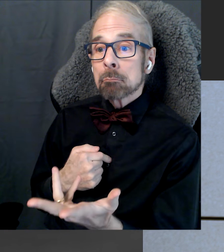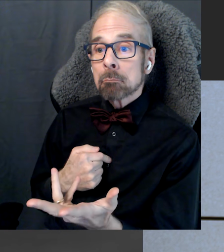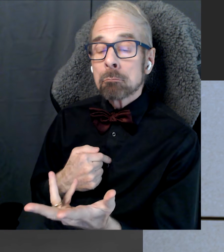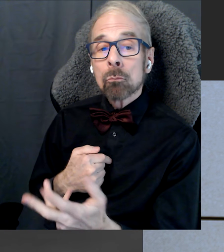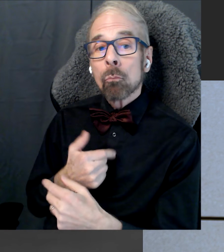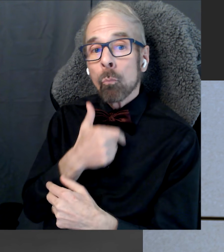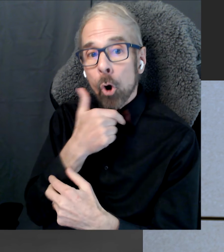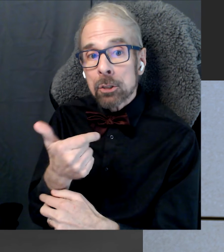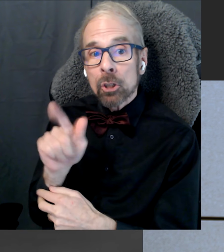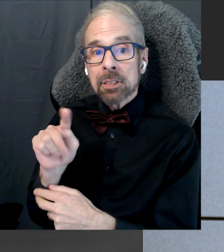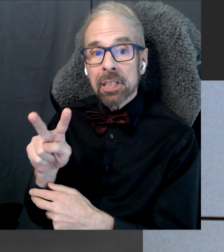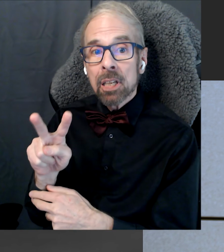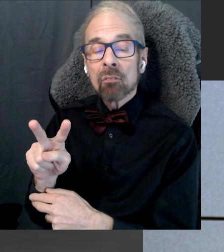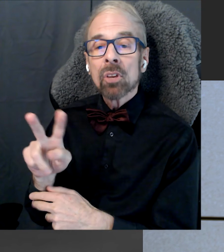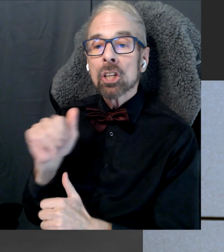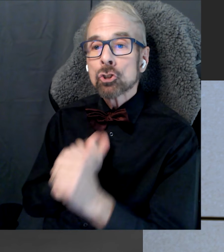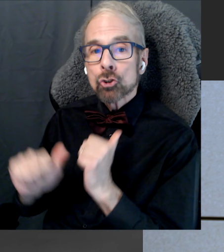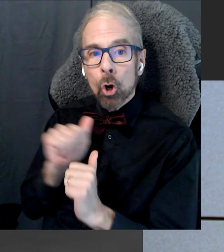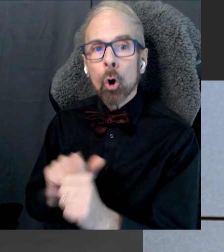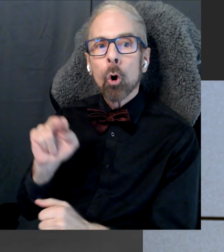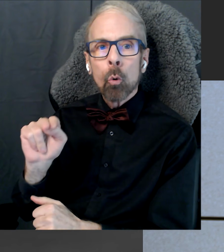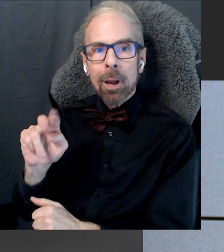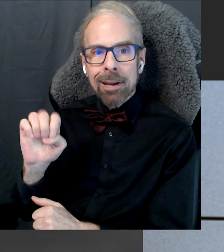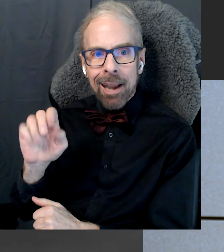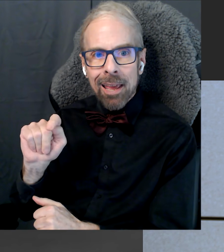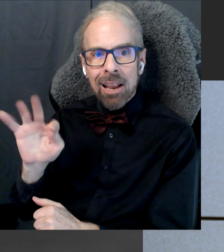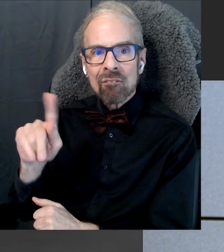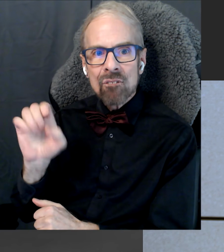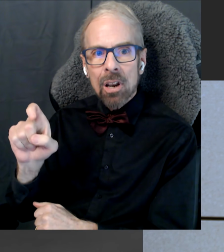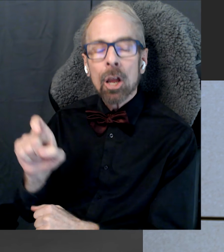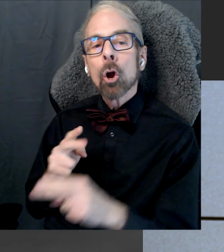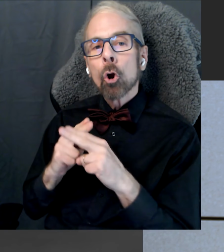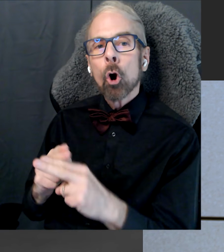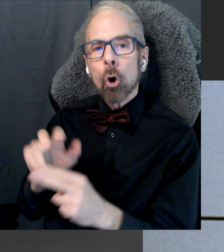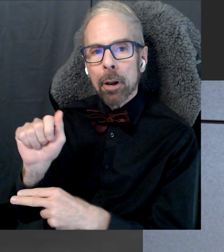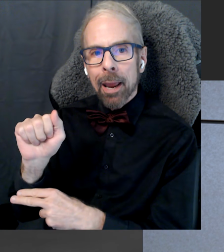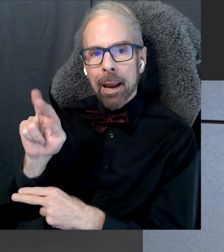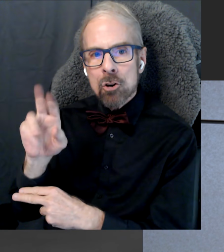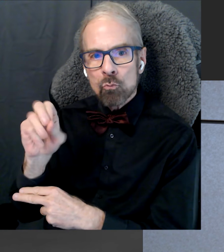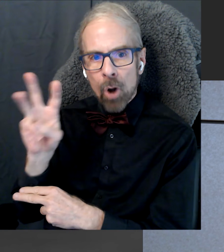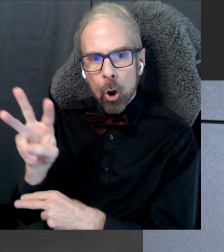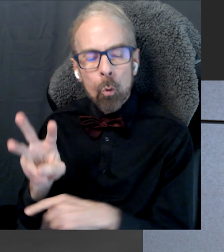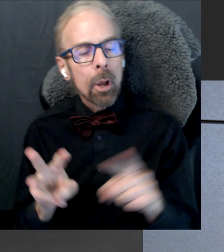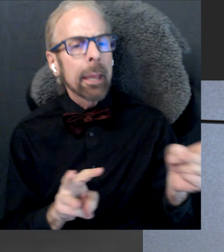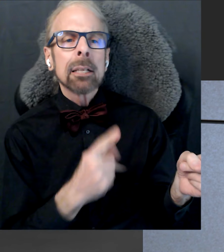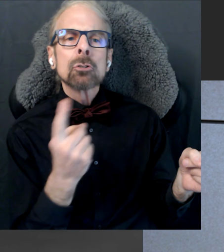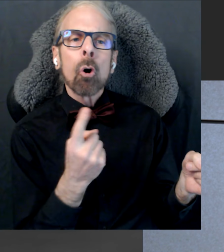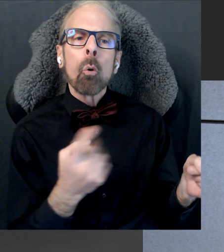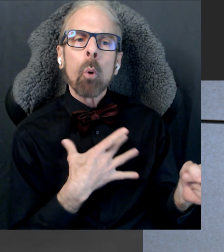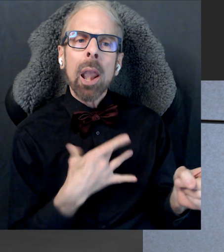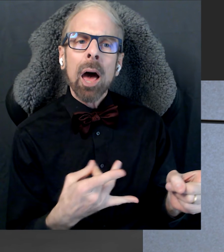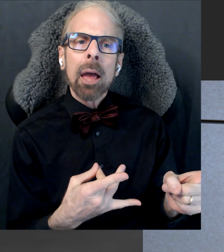a TV show from Netflix called Arrow. He's always liked